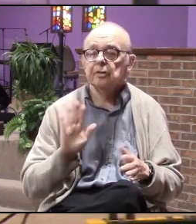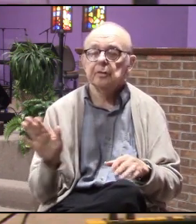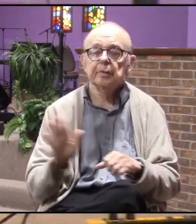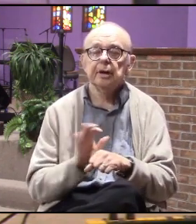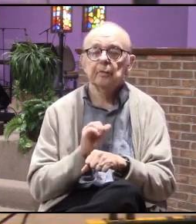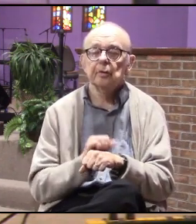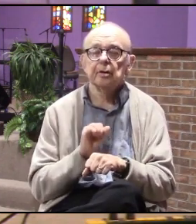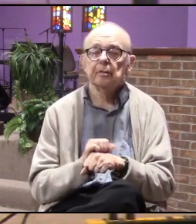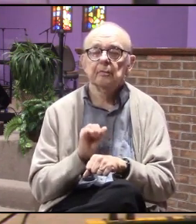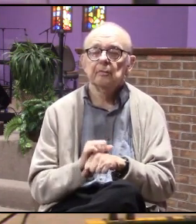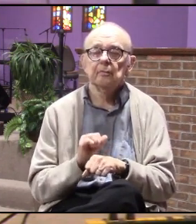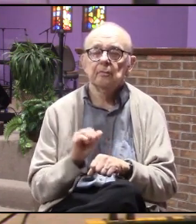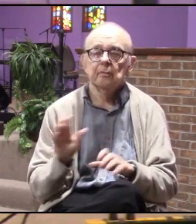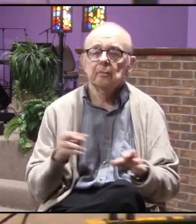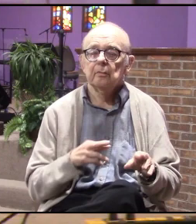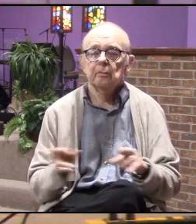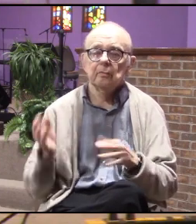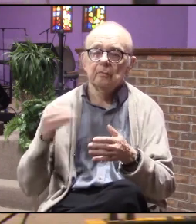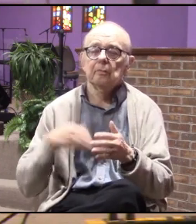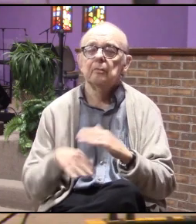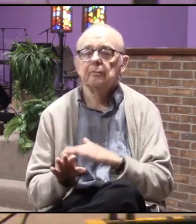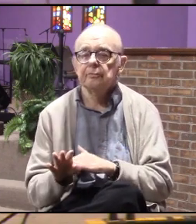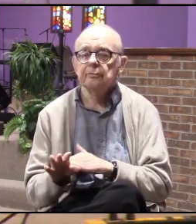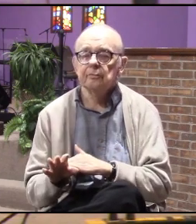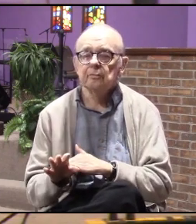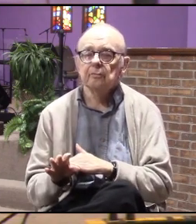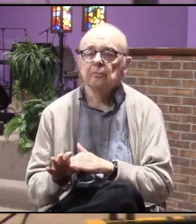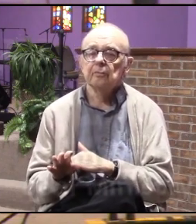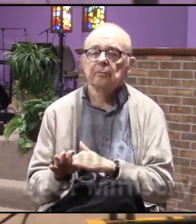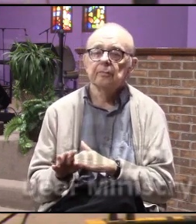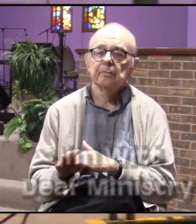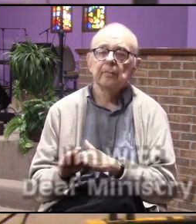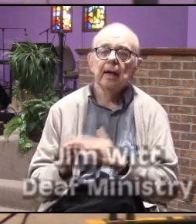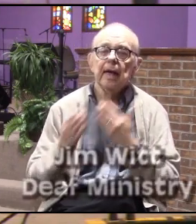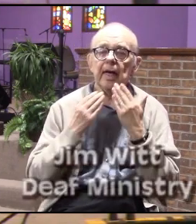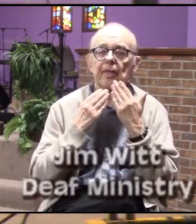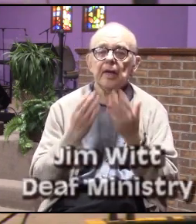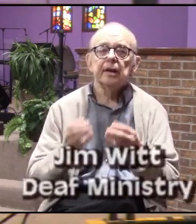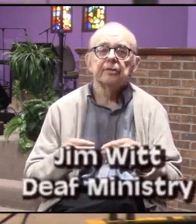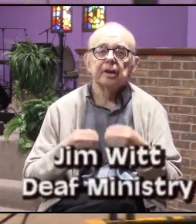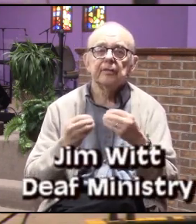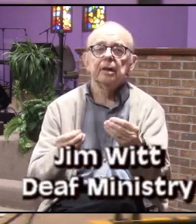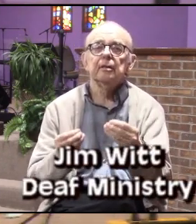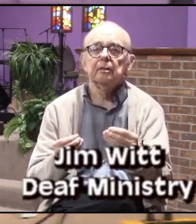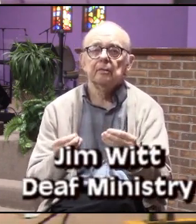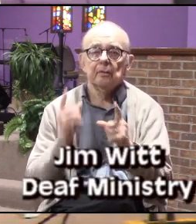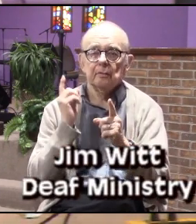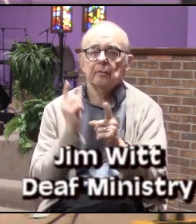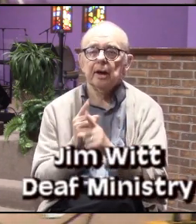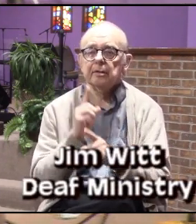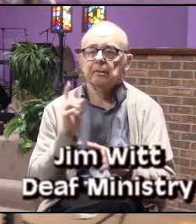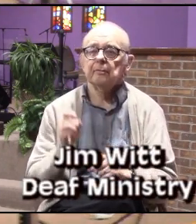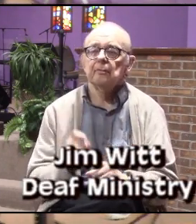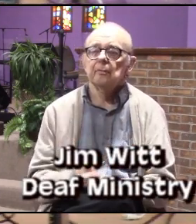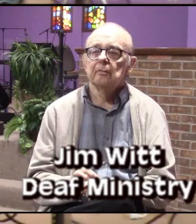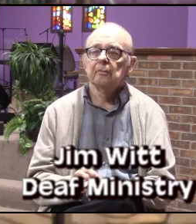mission. And so we're getting ready to come into Thanksgiving, right?